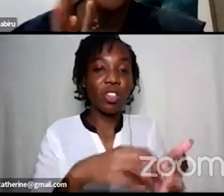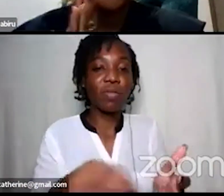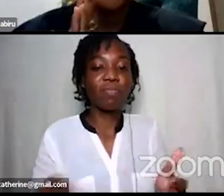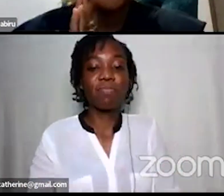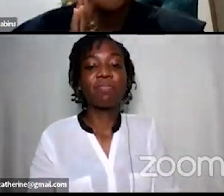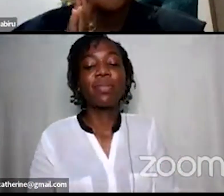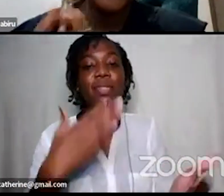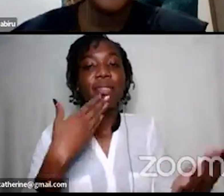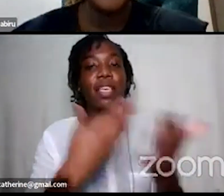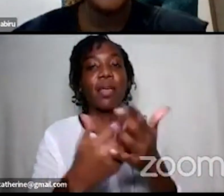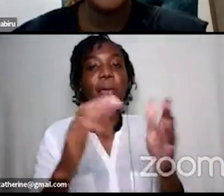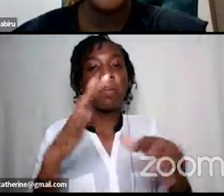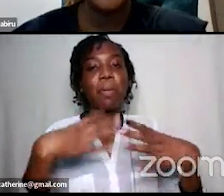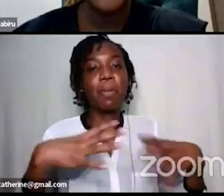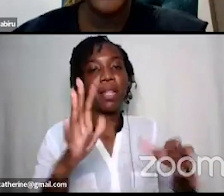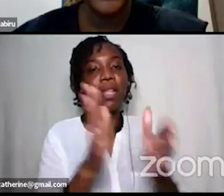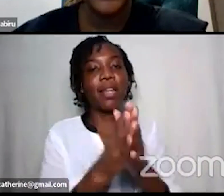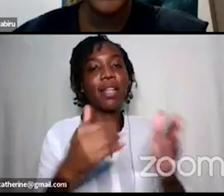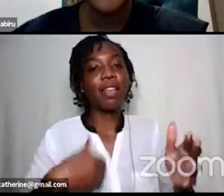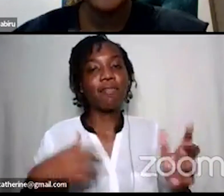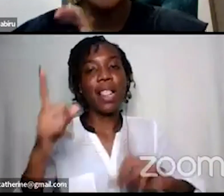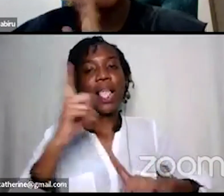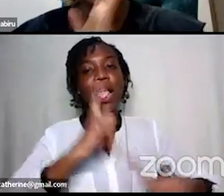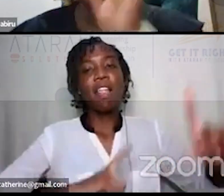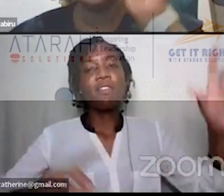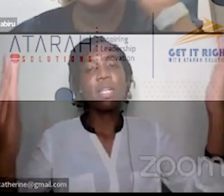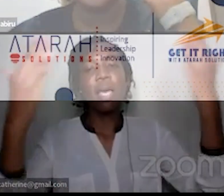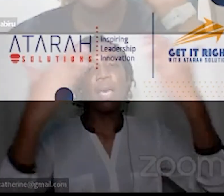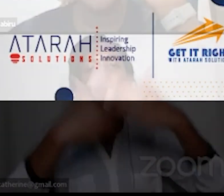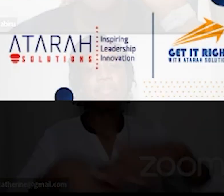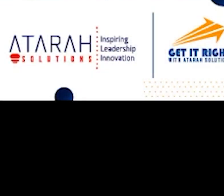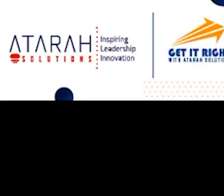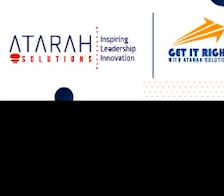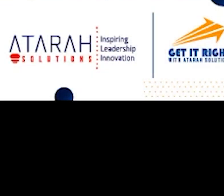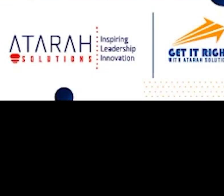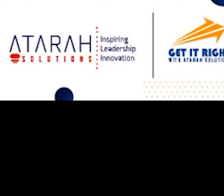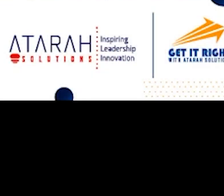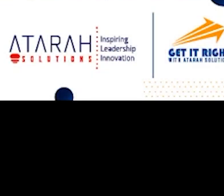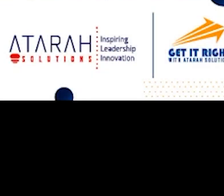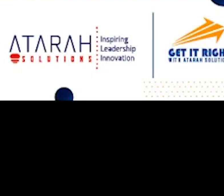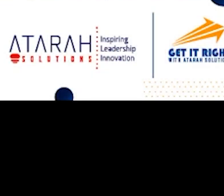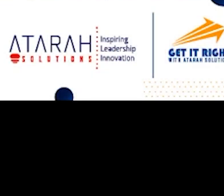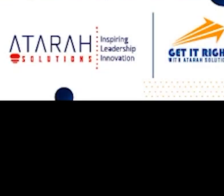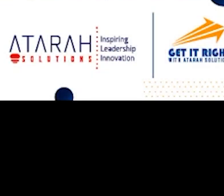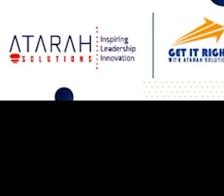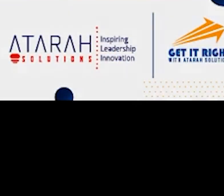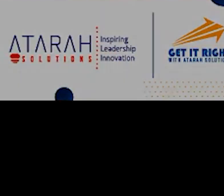you, guys, and have yourselves a lovely, lovely night.